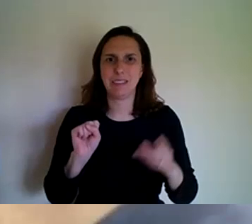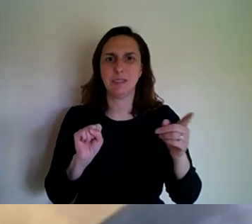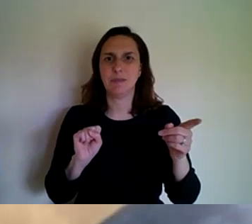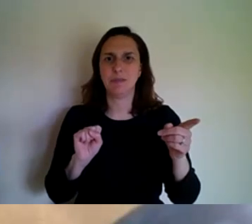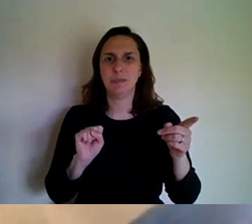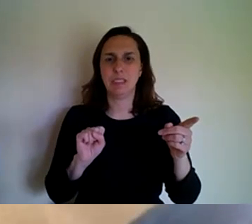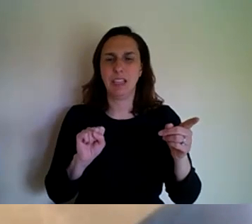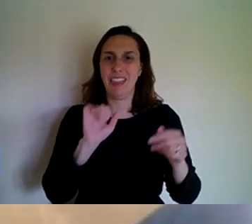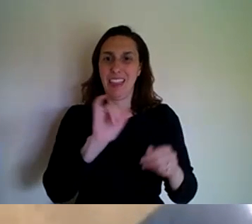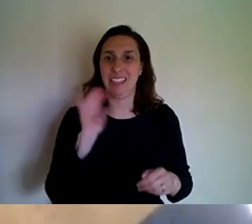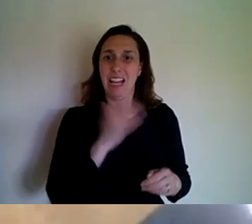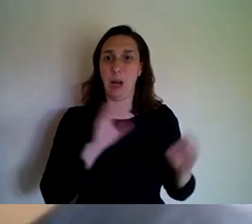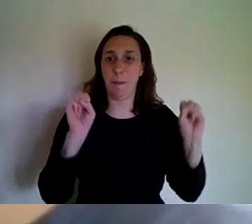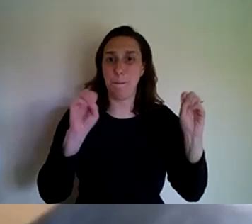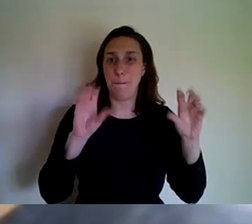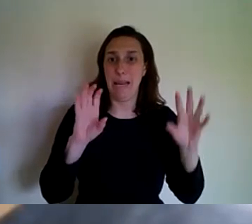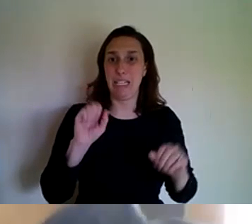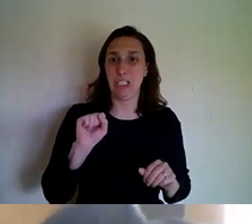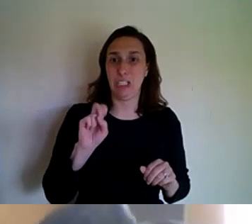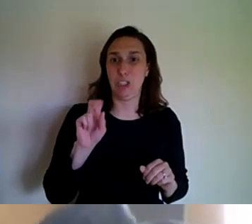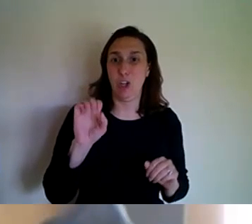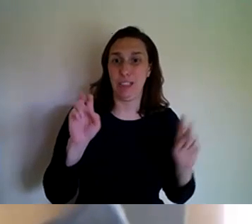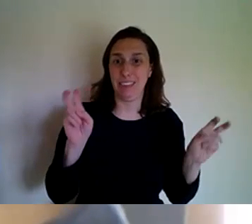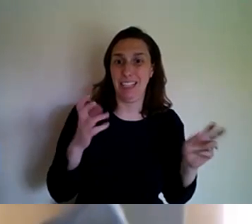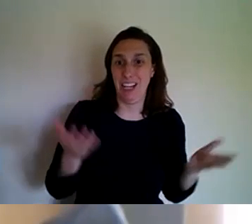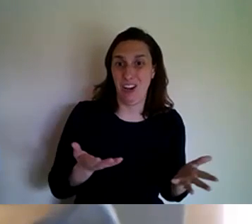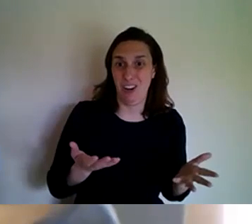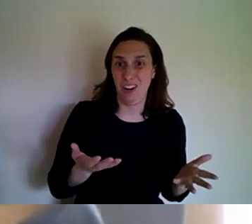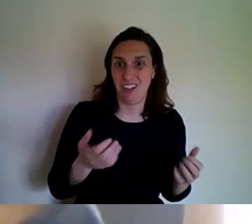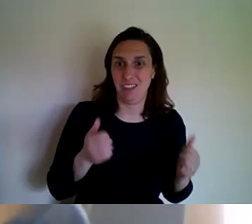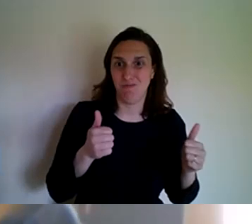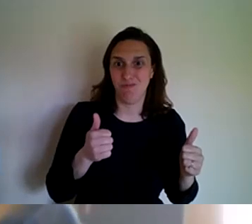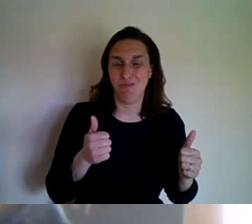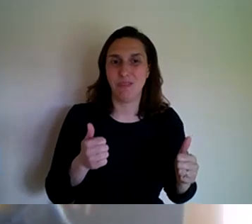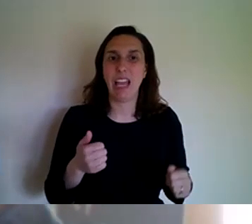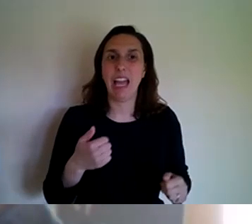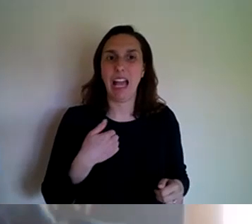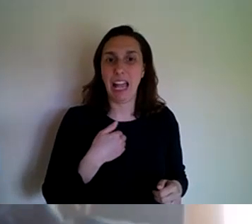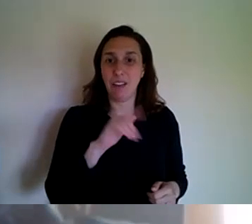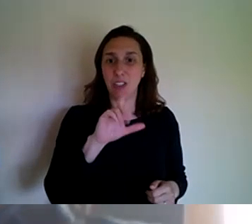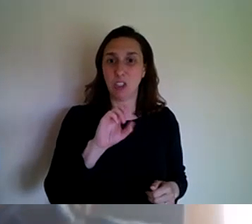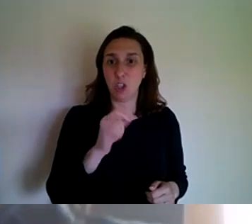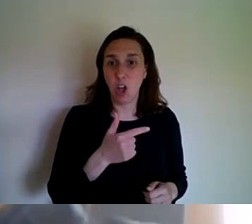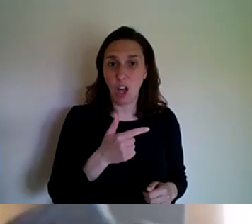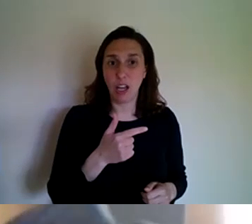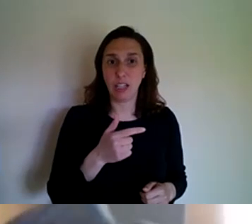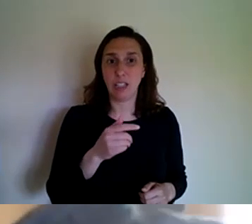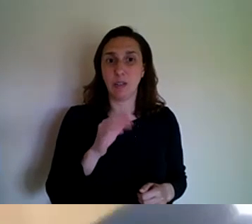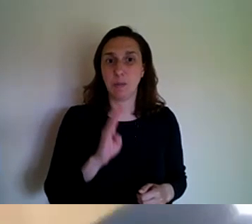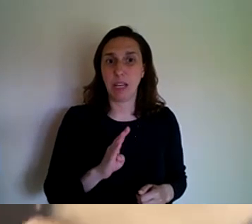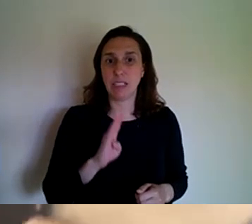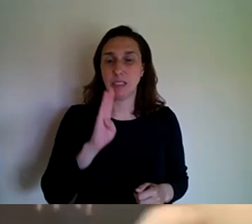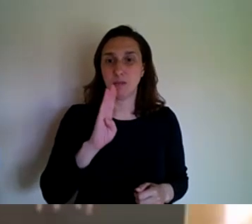our magical sauce here that if I have some base and I take the log of that base towards it, I can pull the exponents